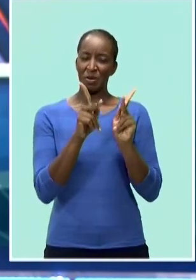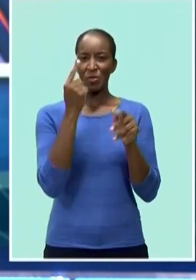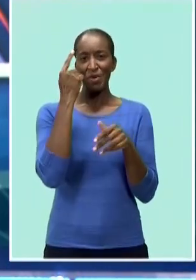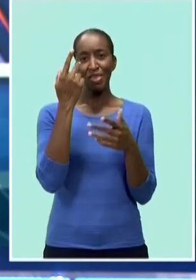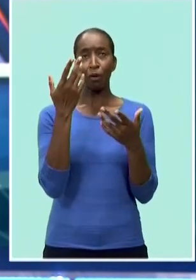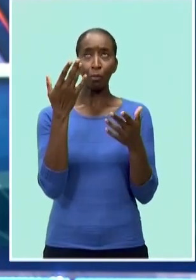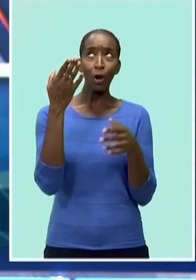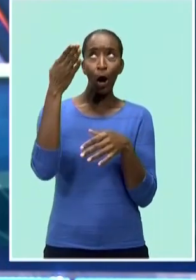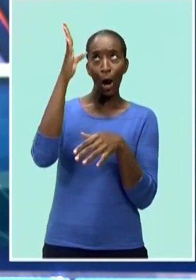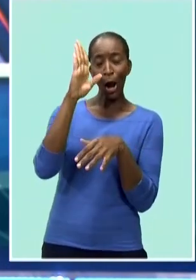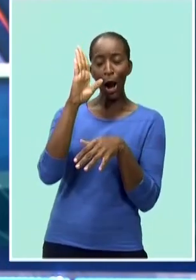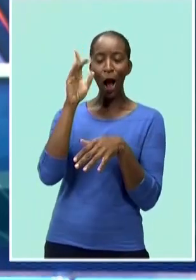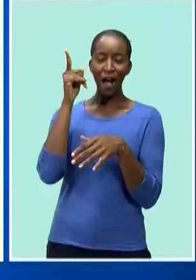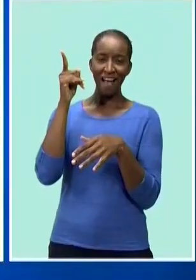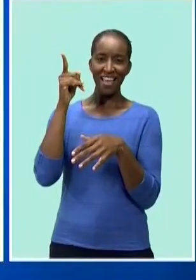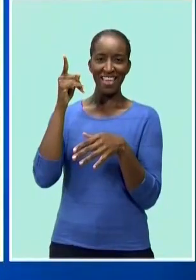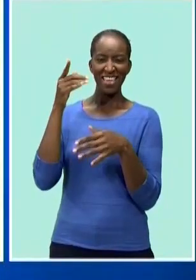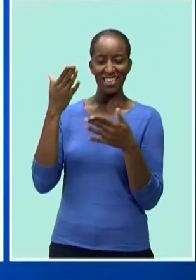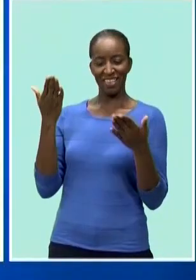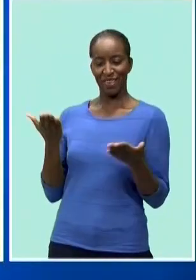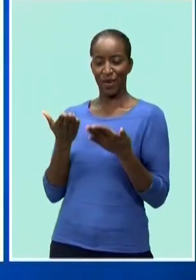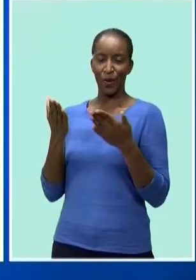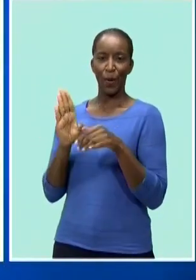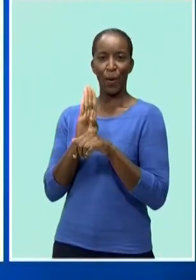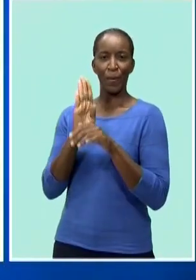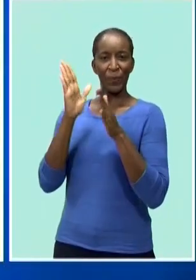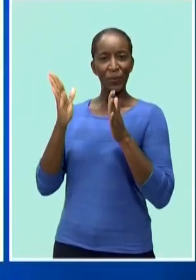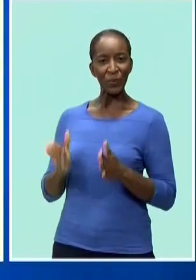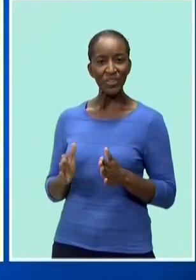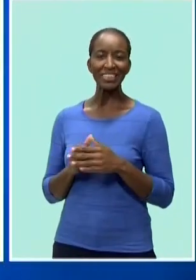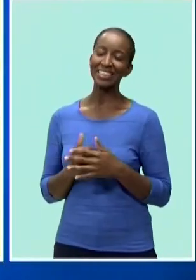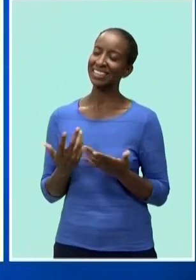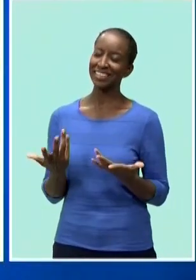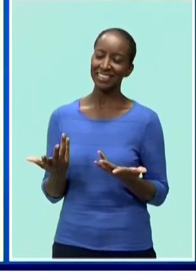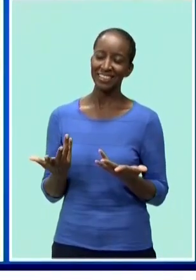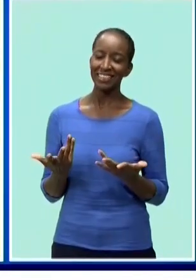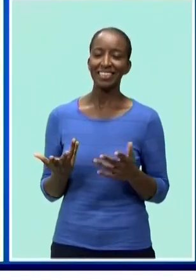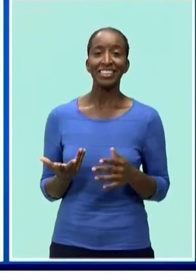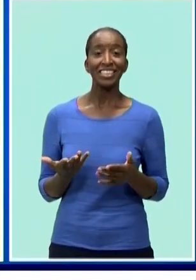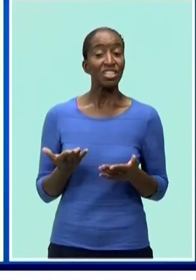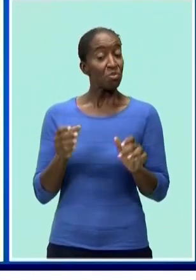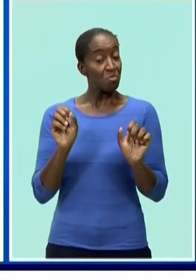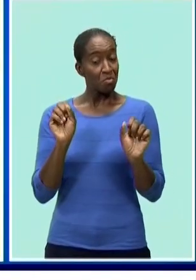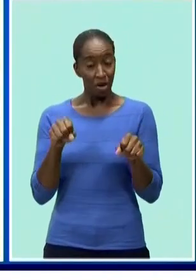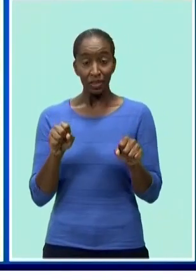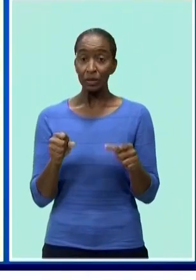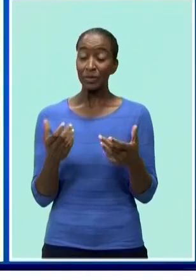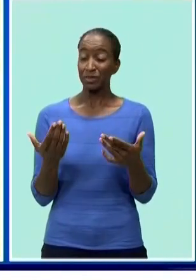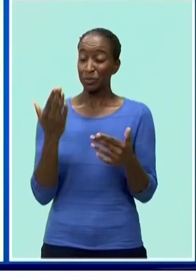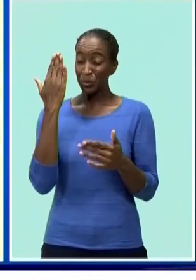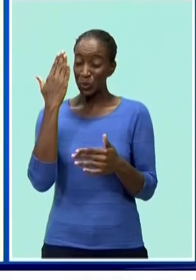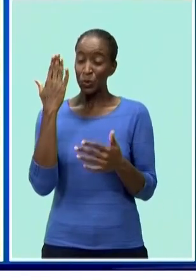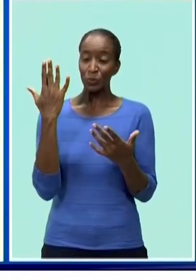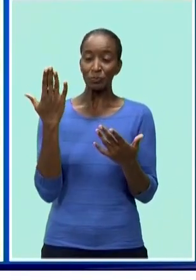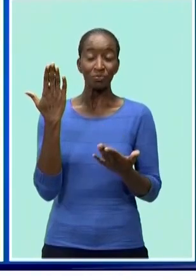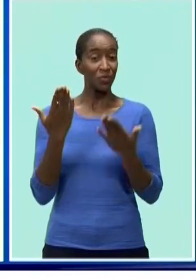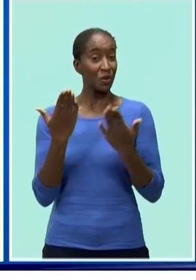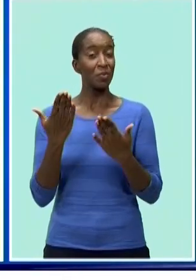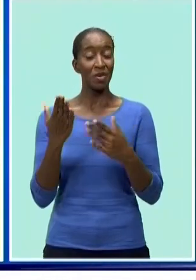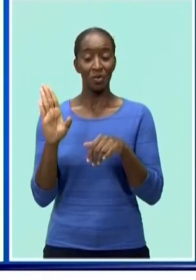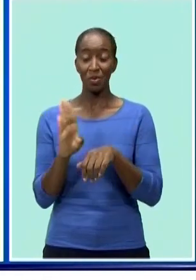down. Barbadians who actually believe in natural disaster will never hit Barbados again. We are living in a